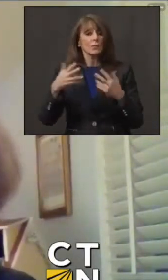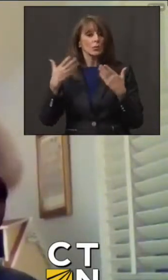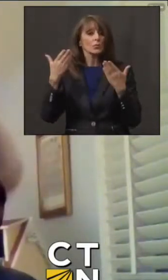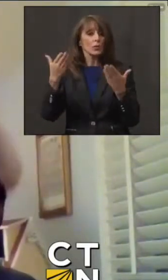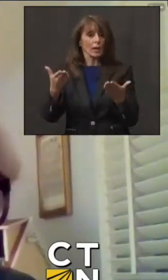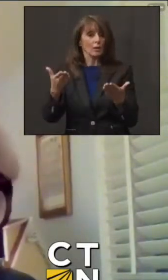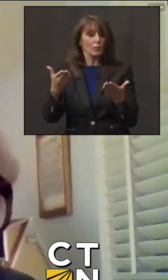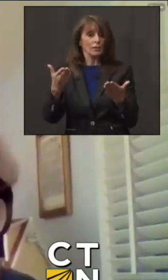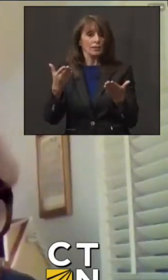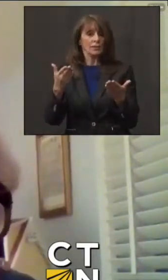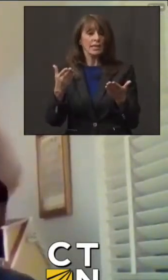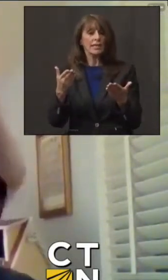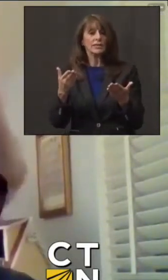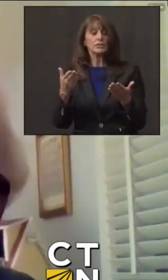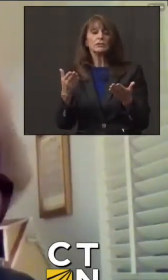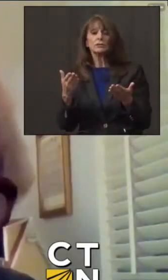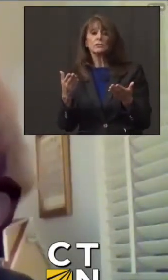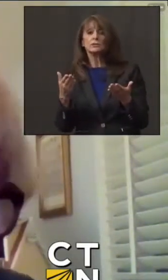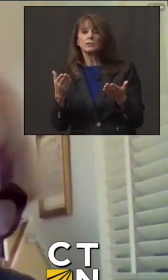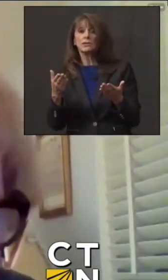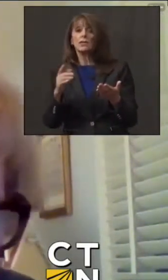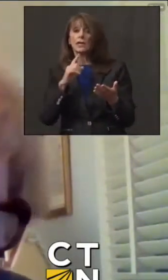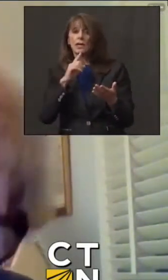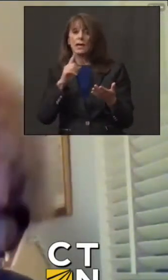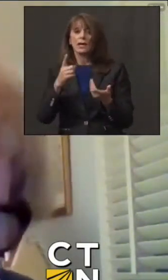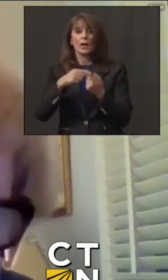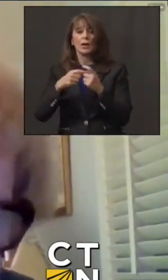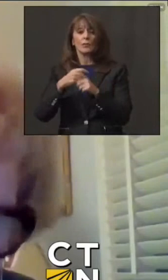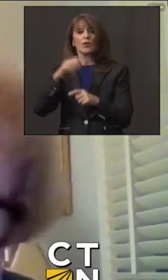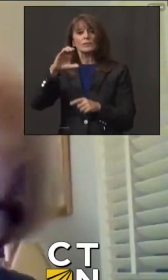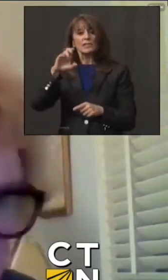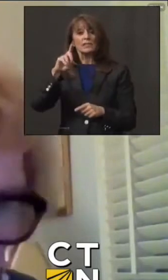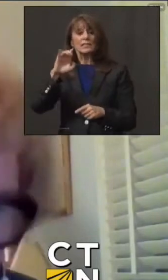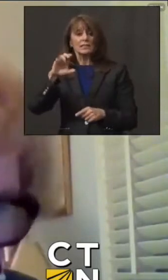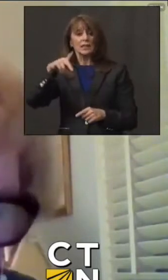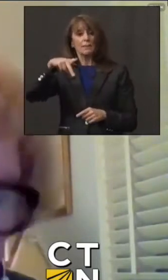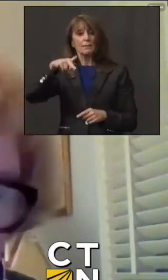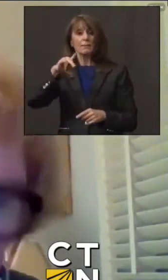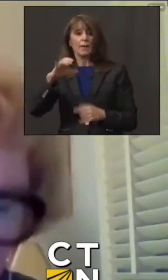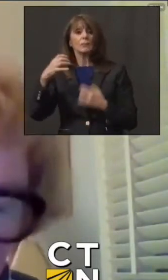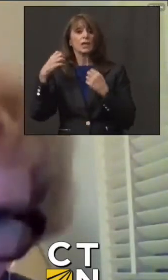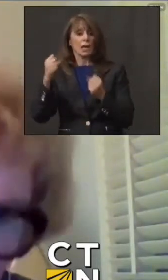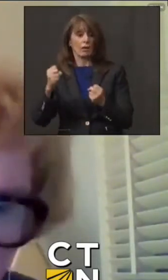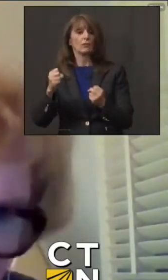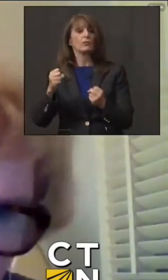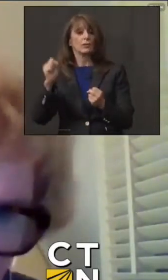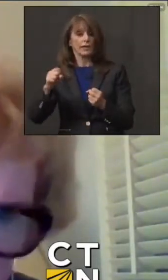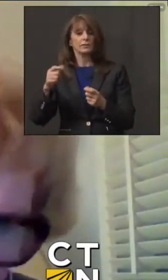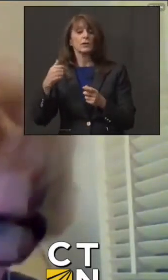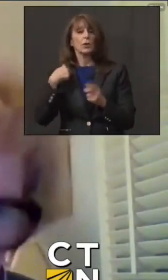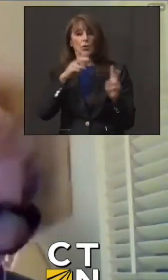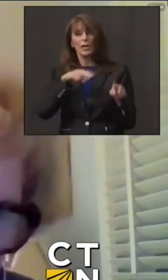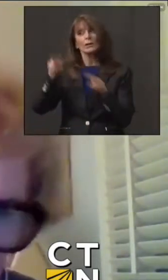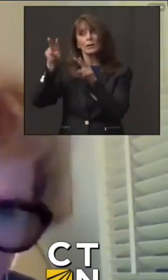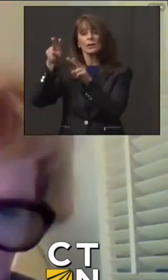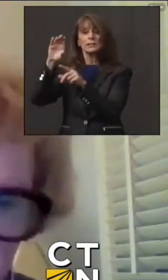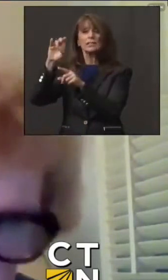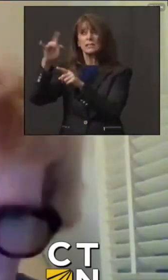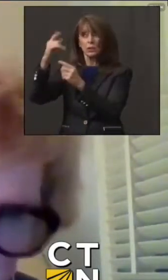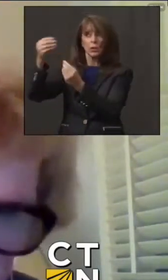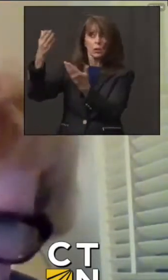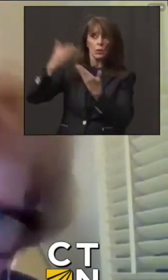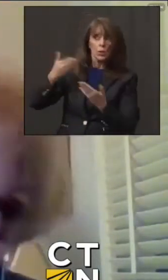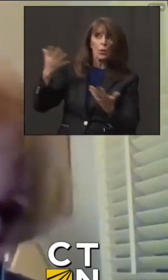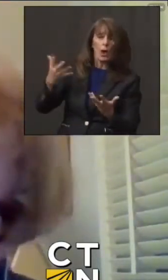recommendations are truly CDC public health, and this is one of them. We would look to them for their